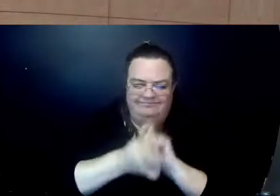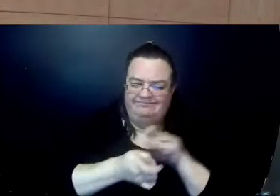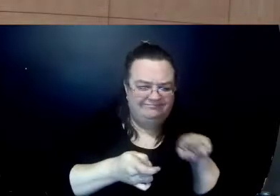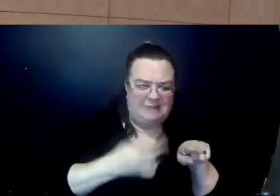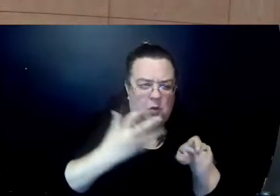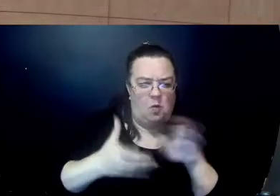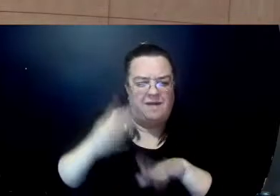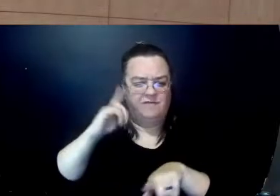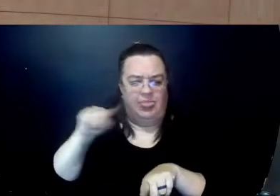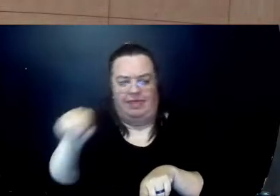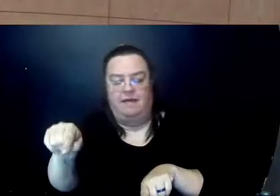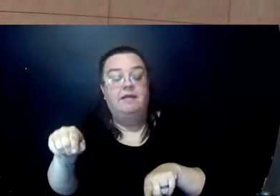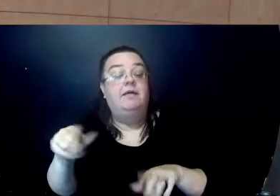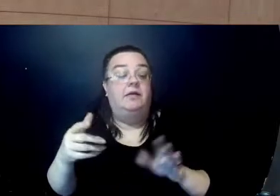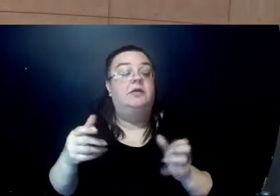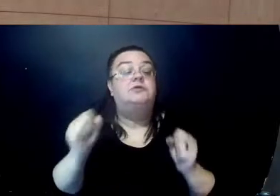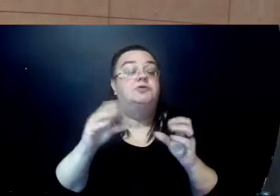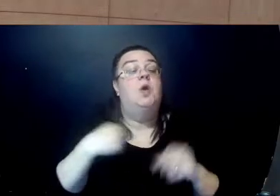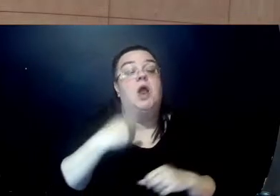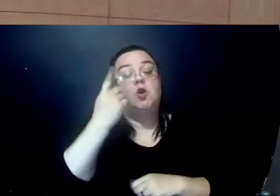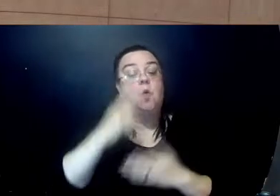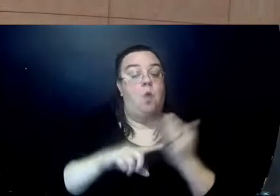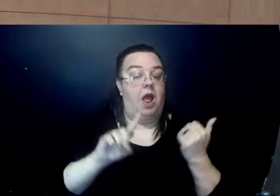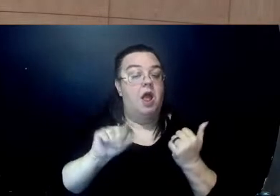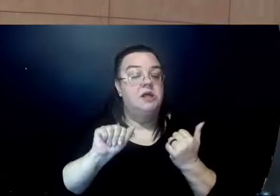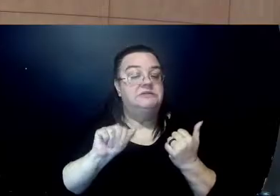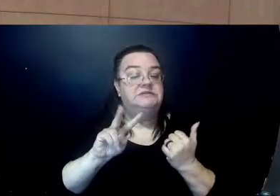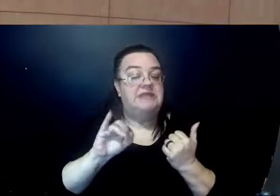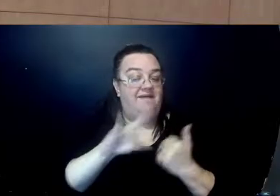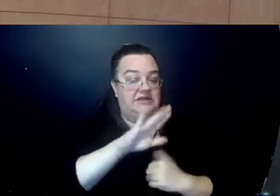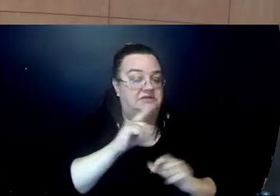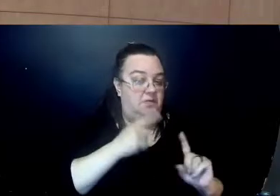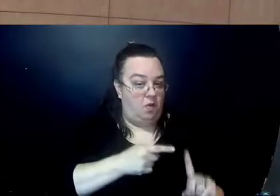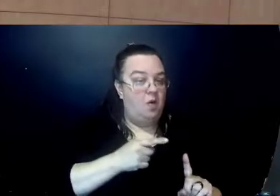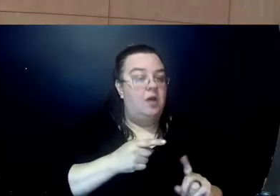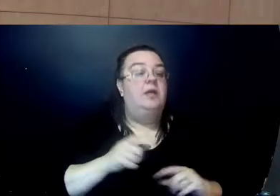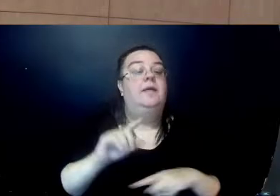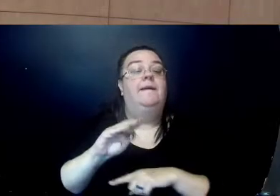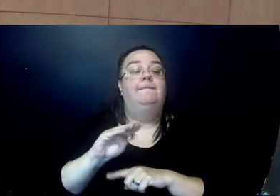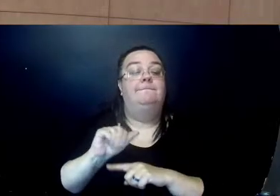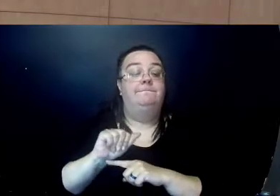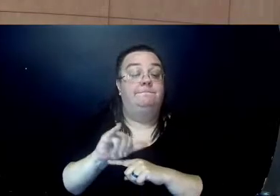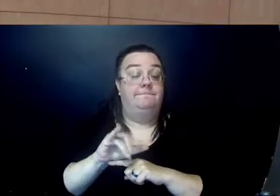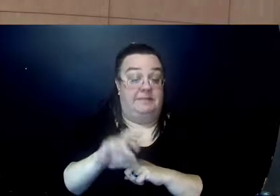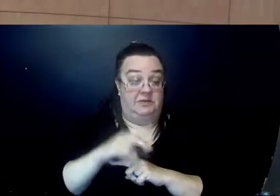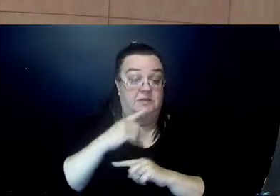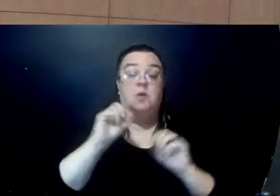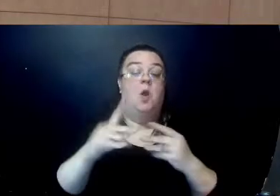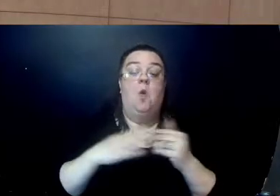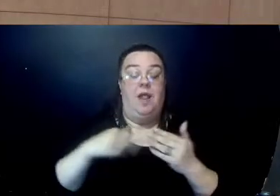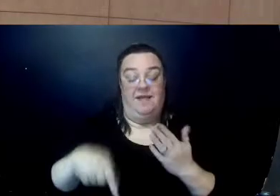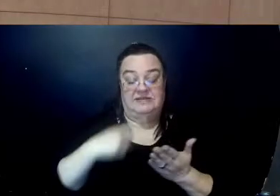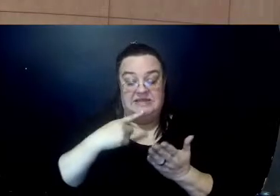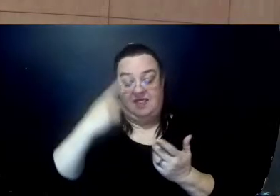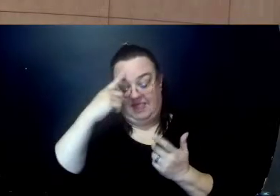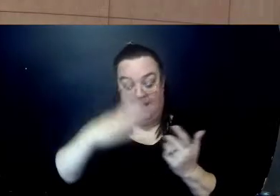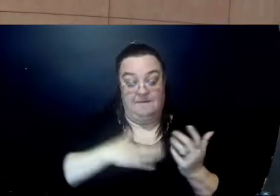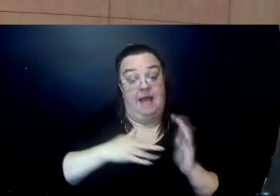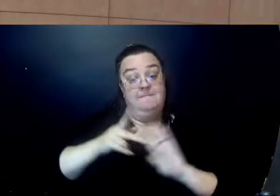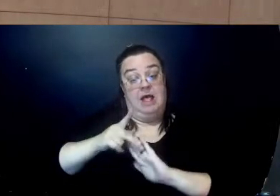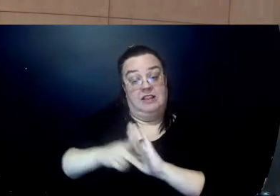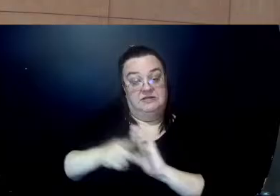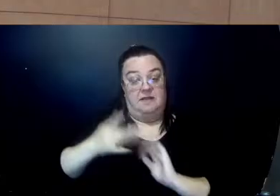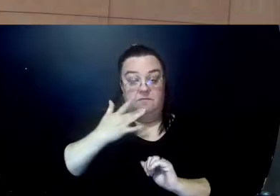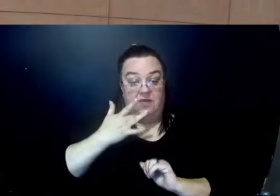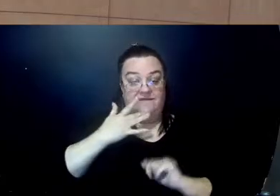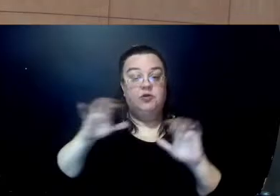but, so I understand what David Yeah. is asking. I think whatever this says, I think my policy preference is to do